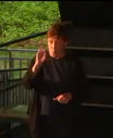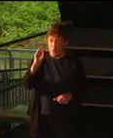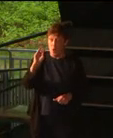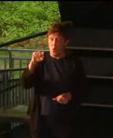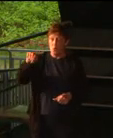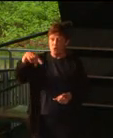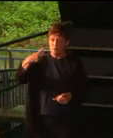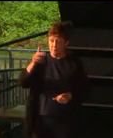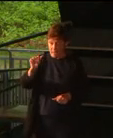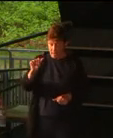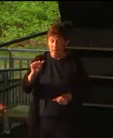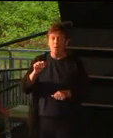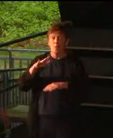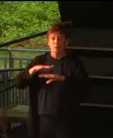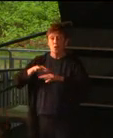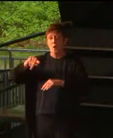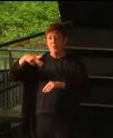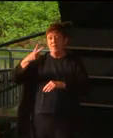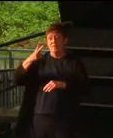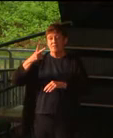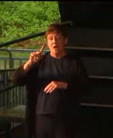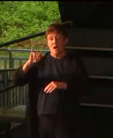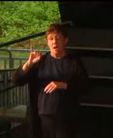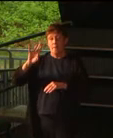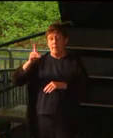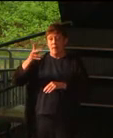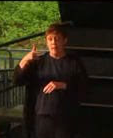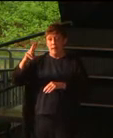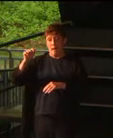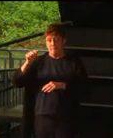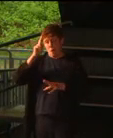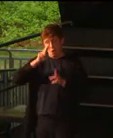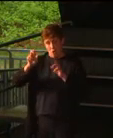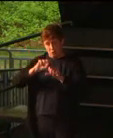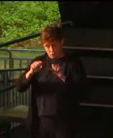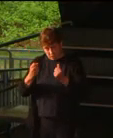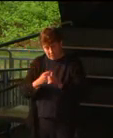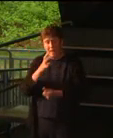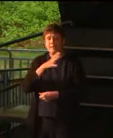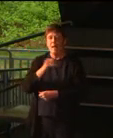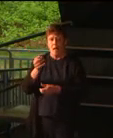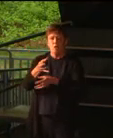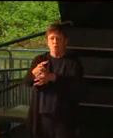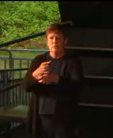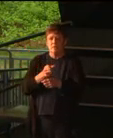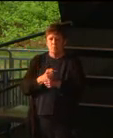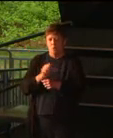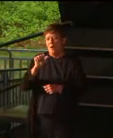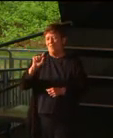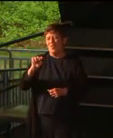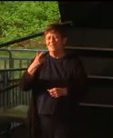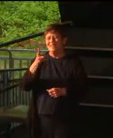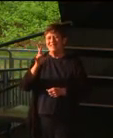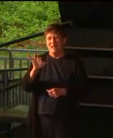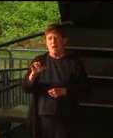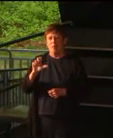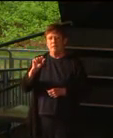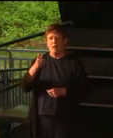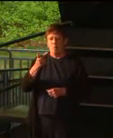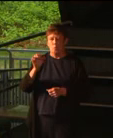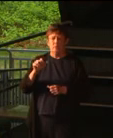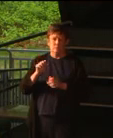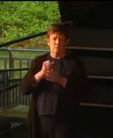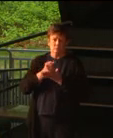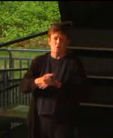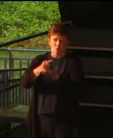as a member of the Phi Theta Kappa Honor Society, and was the recipient of the Stanley Koppelman Scholarship, in addition to